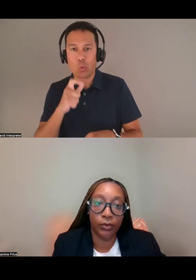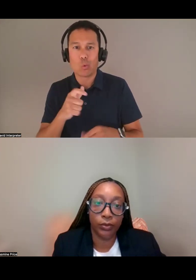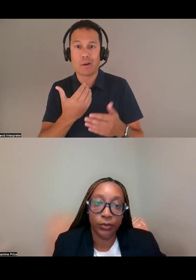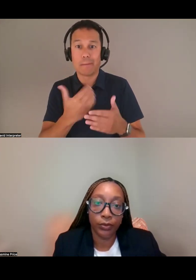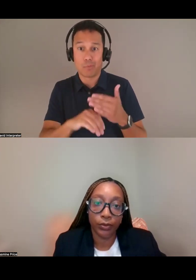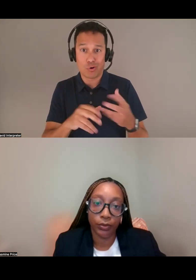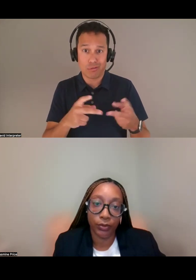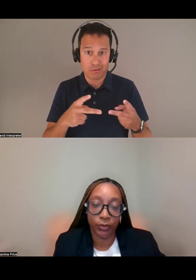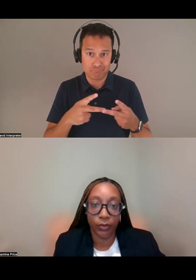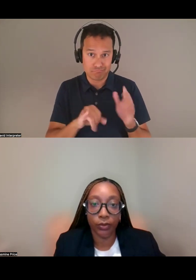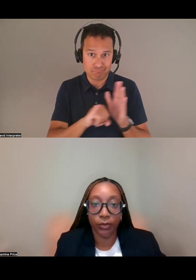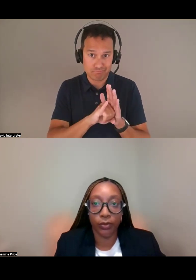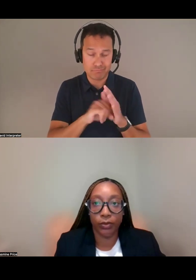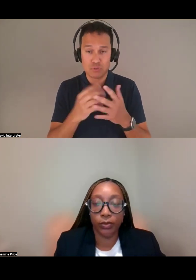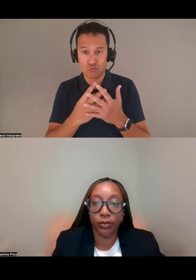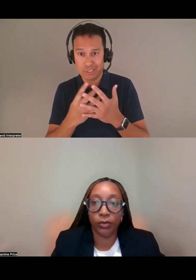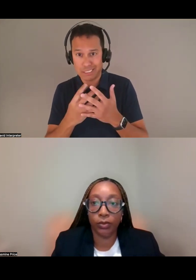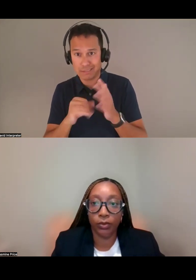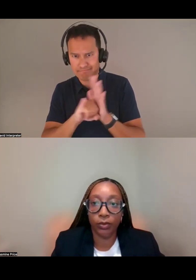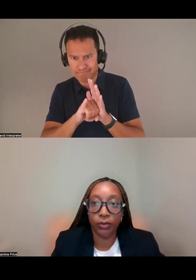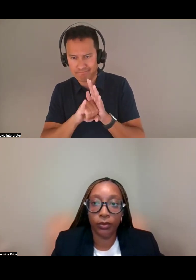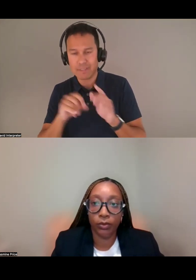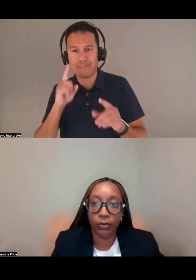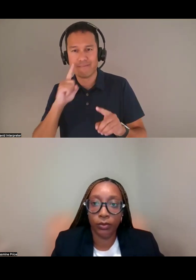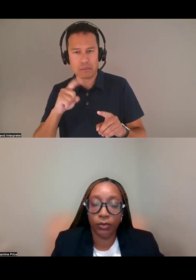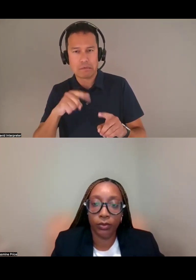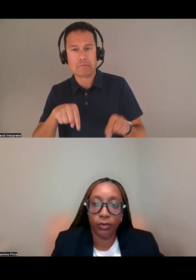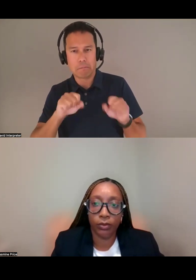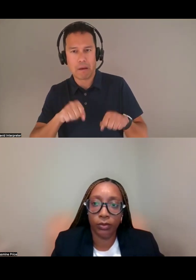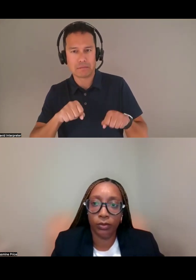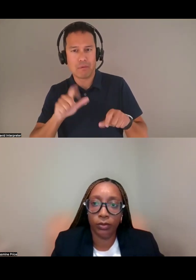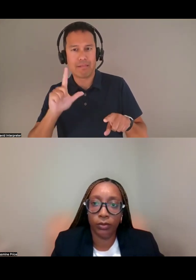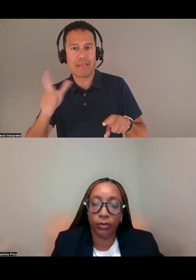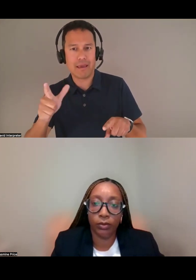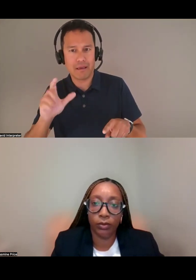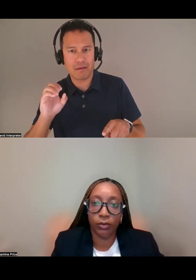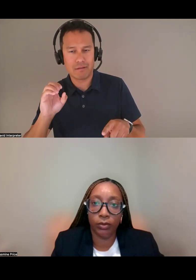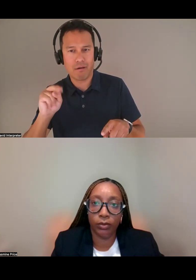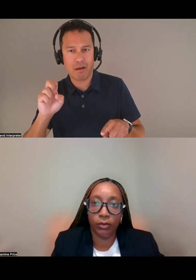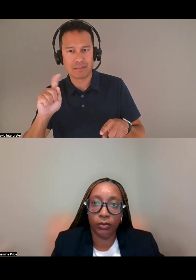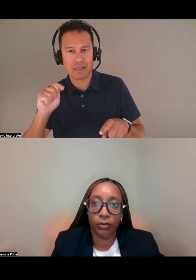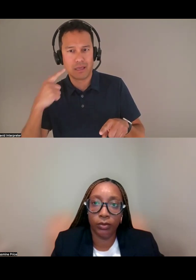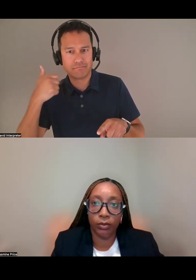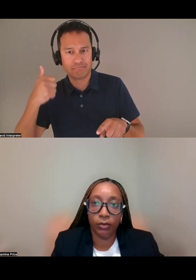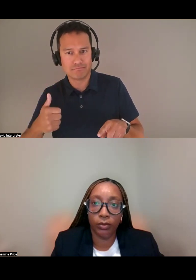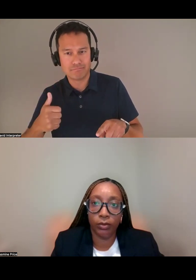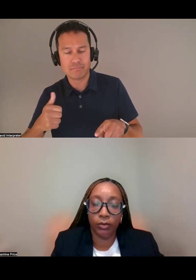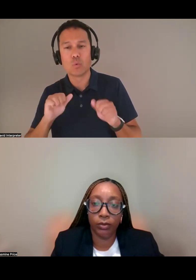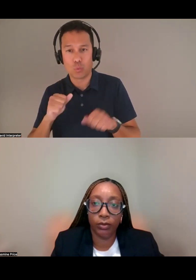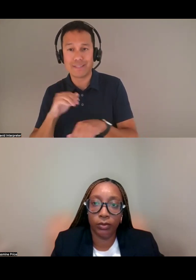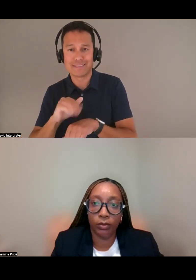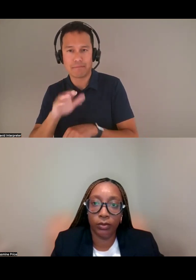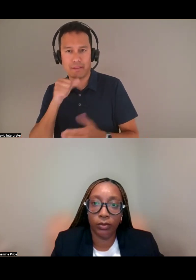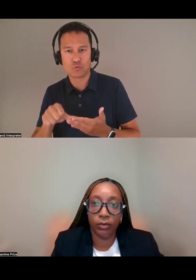their screening as risk factors for later onset hearing loss, we do send letters informing them that they